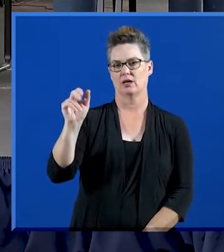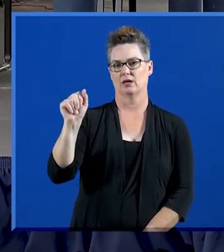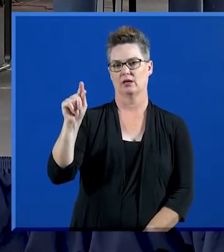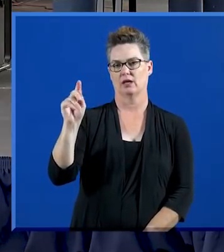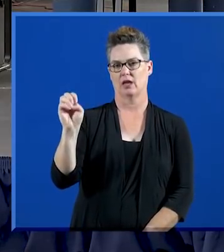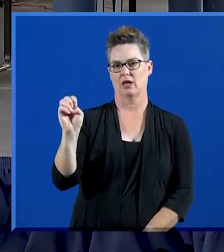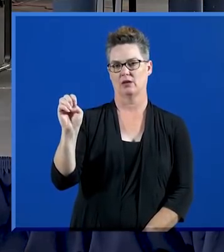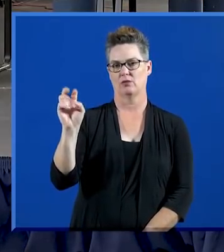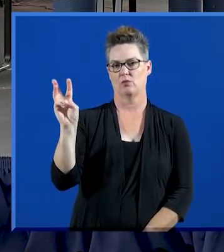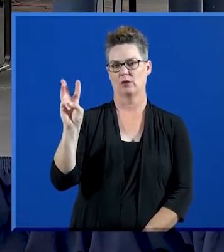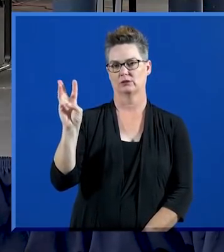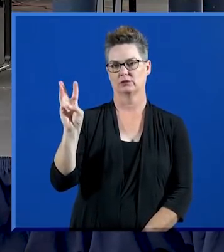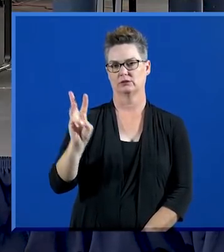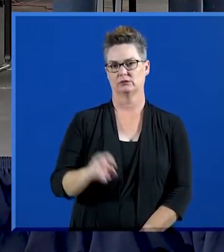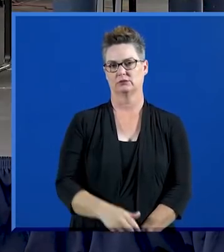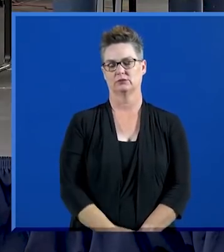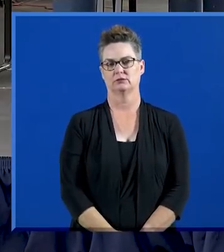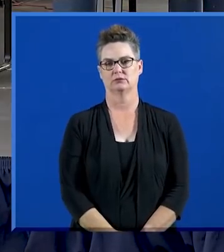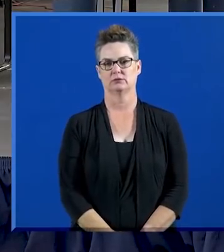Kate Wassam.